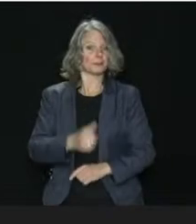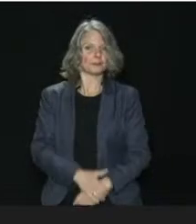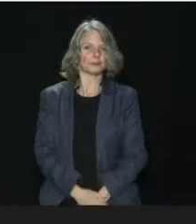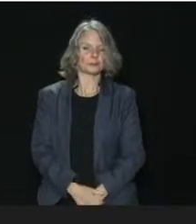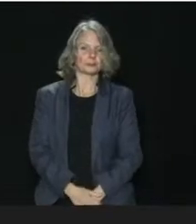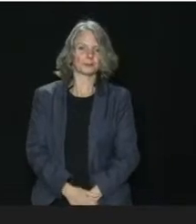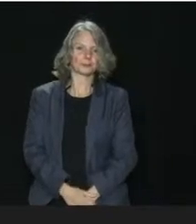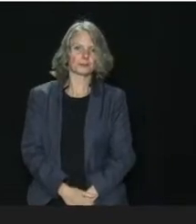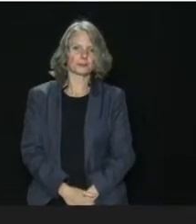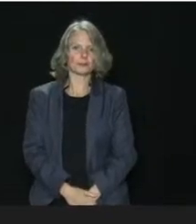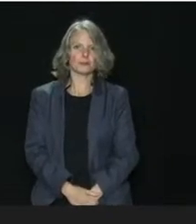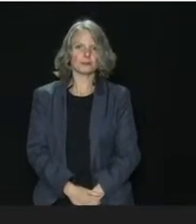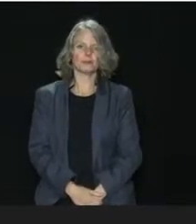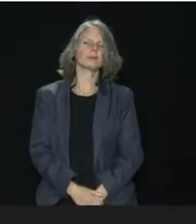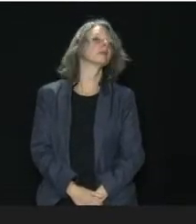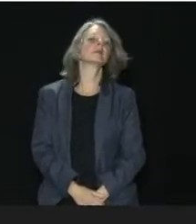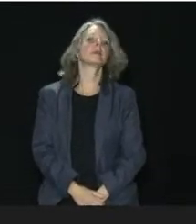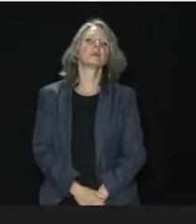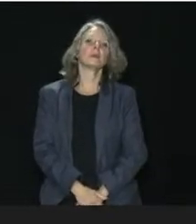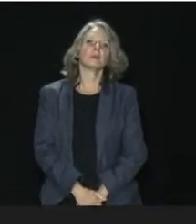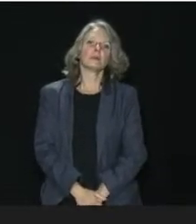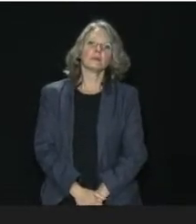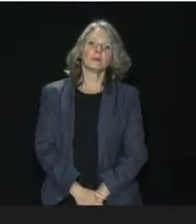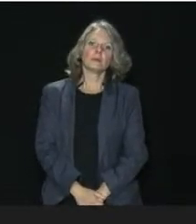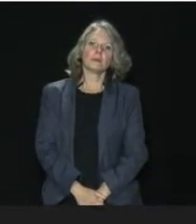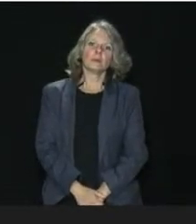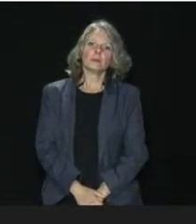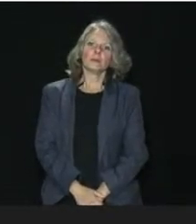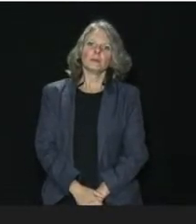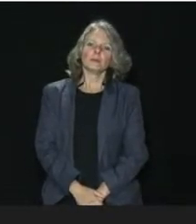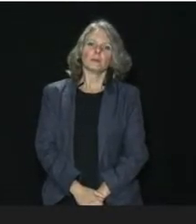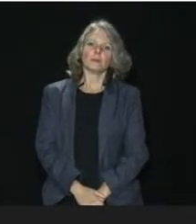get started once the Prime Minister exits.